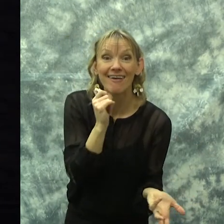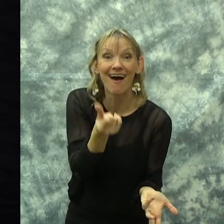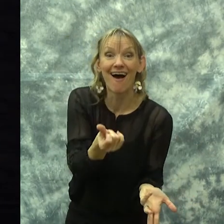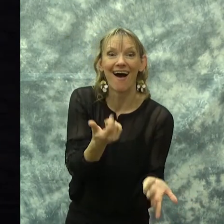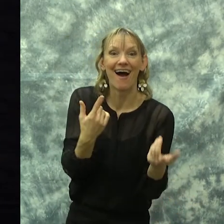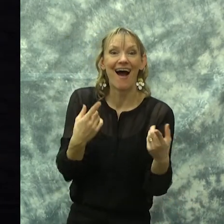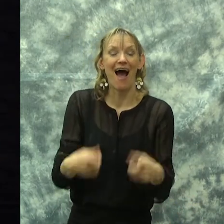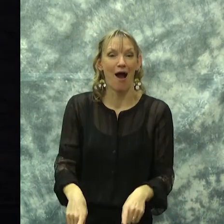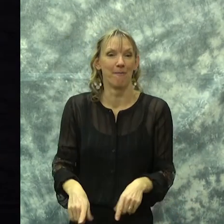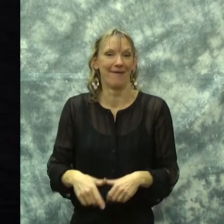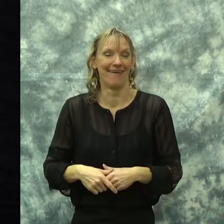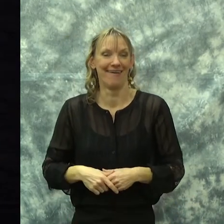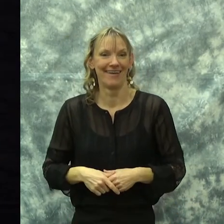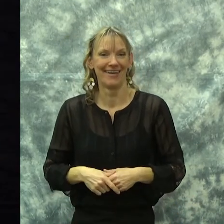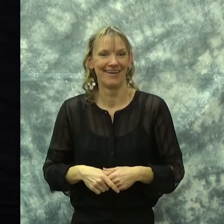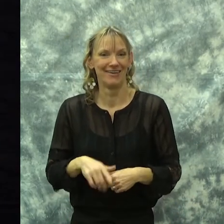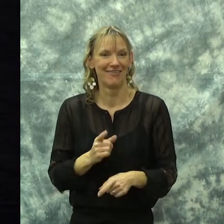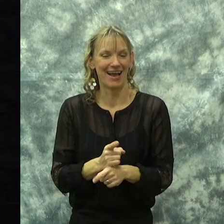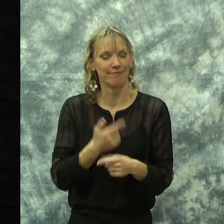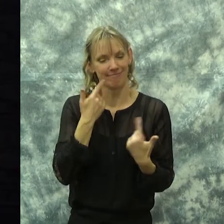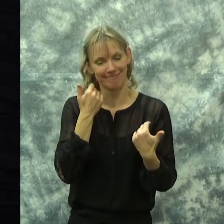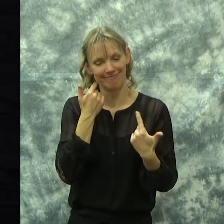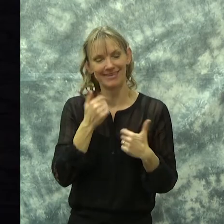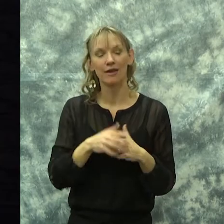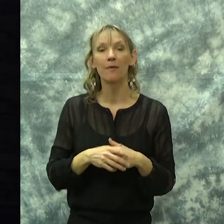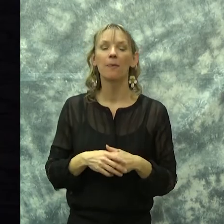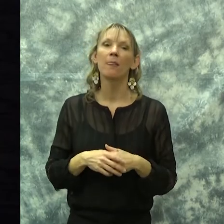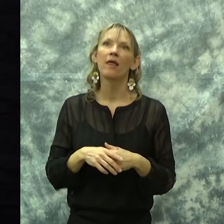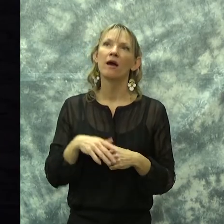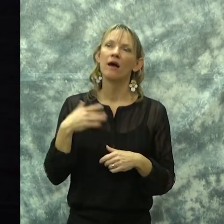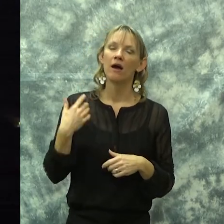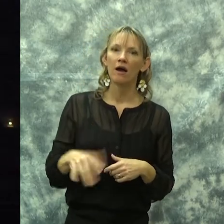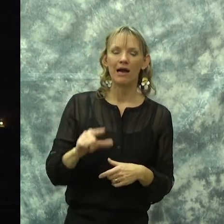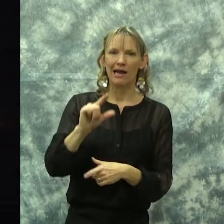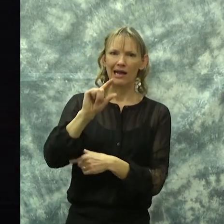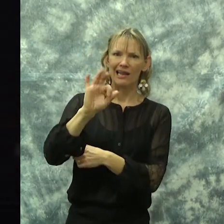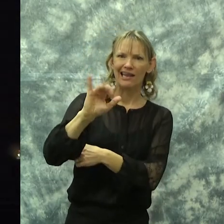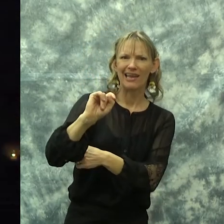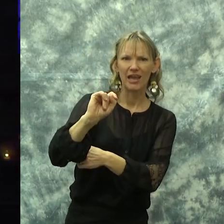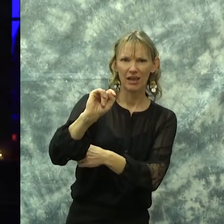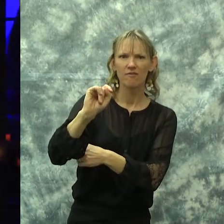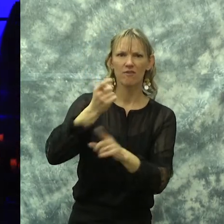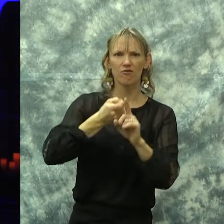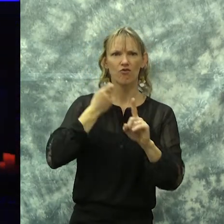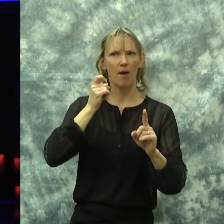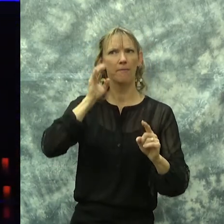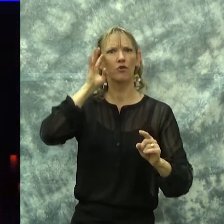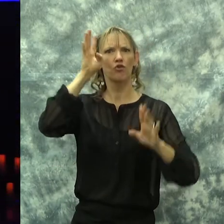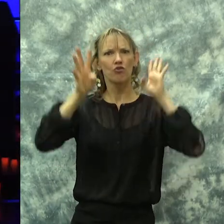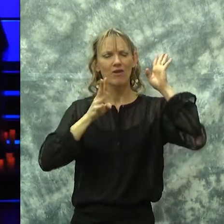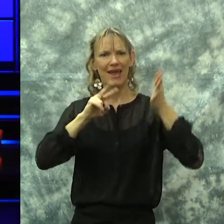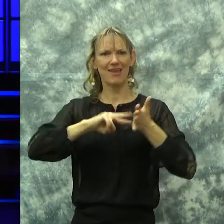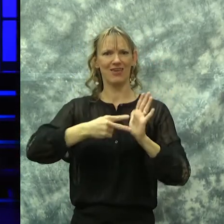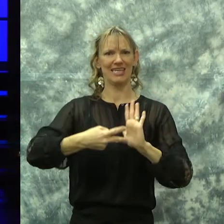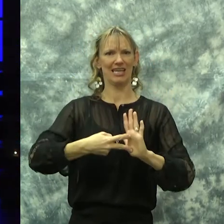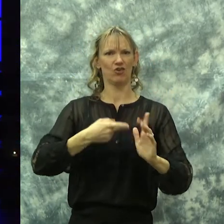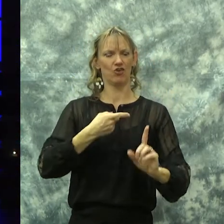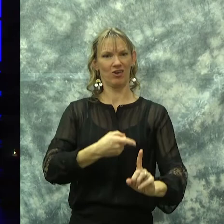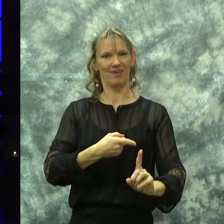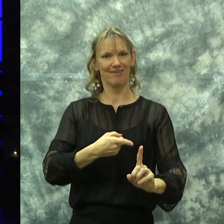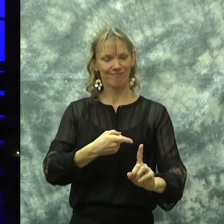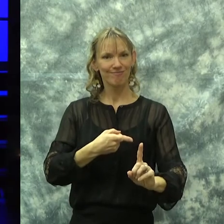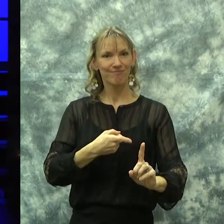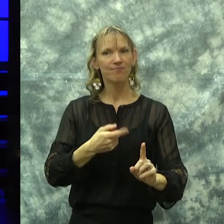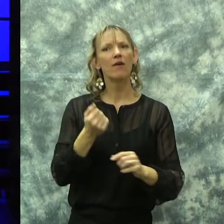has happened, right? What a gift from a creative intention. And I was so grateful